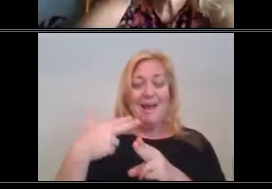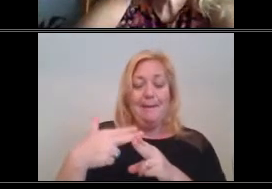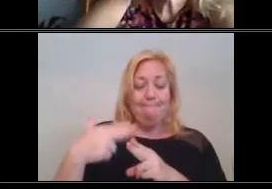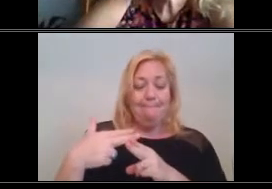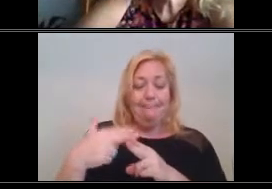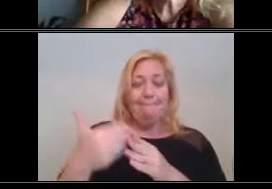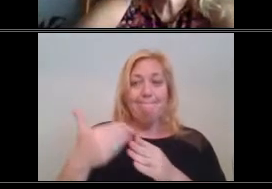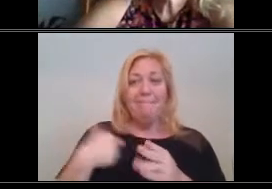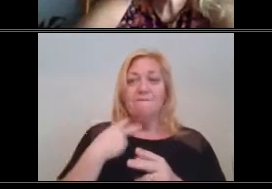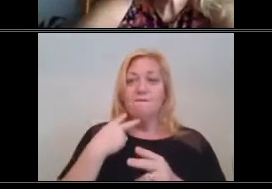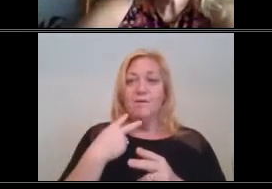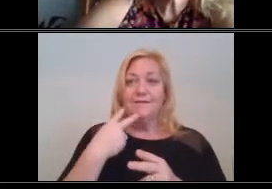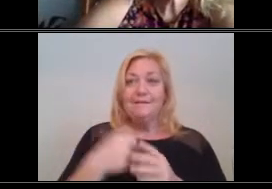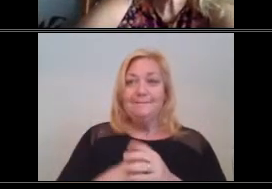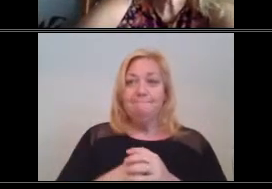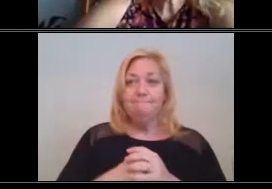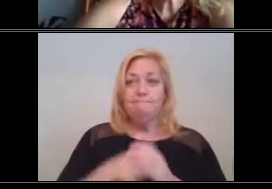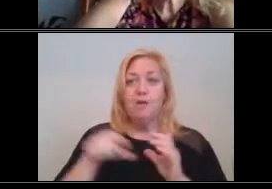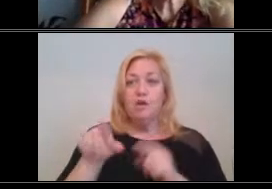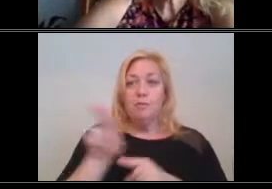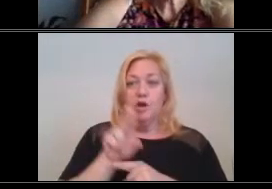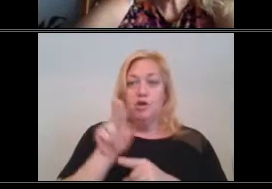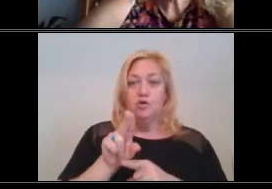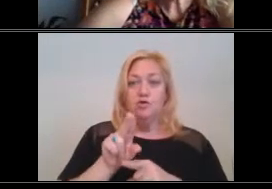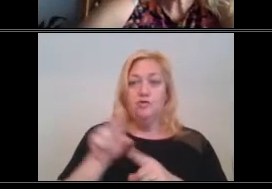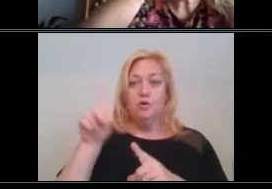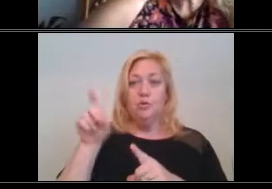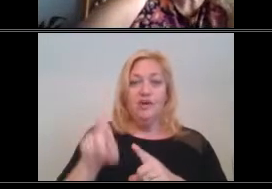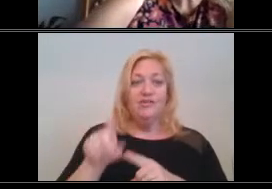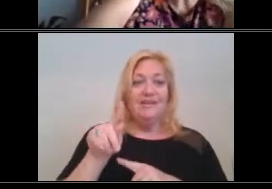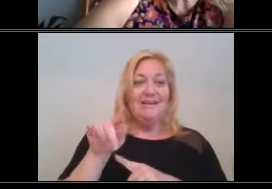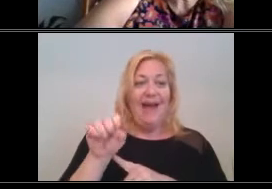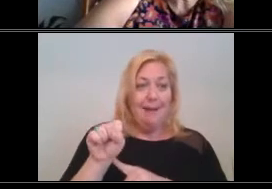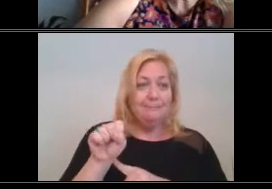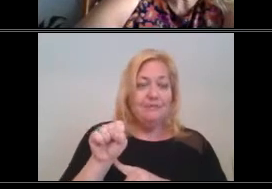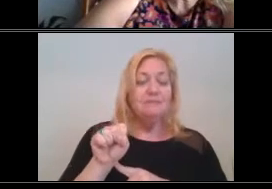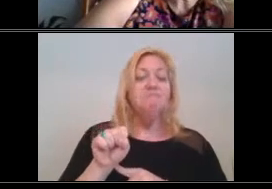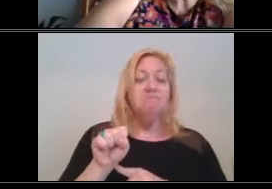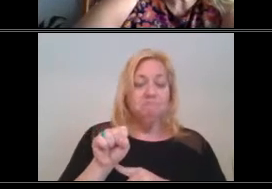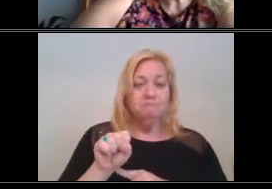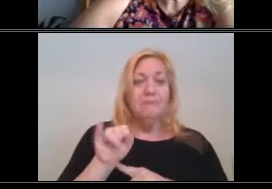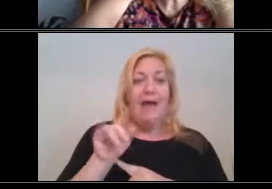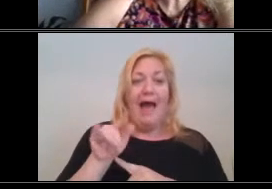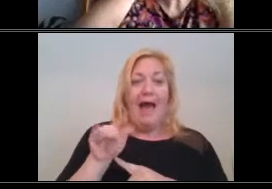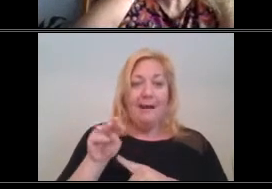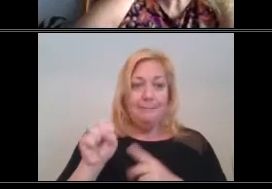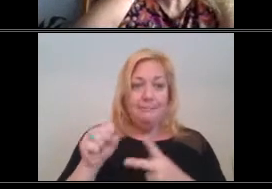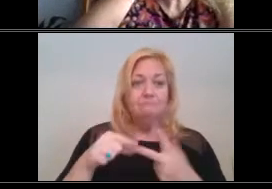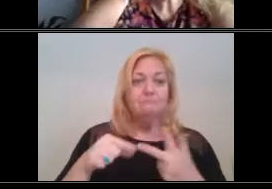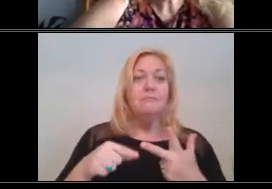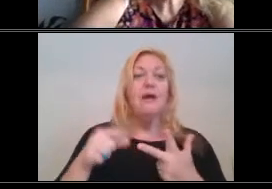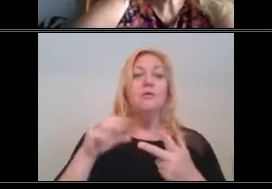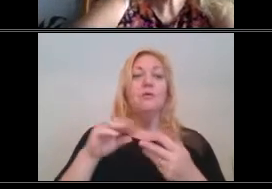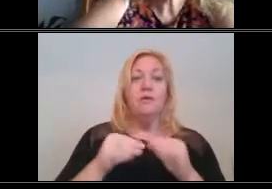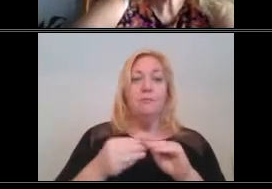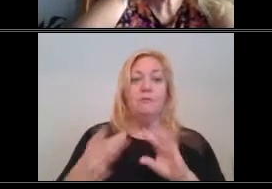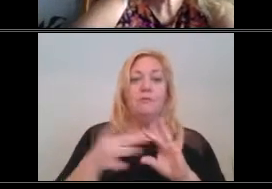remarks. Alternately, you may use the questions tab, type in the agenda item and the number you're commenting on and your